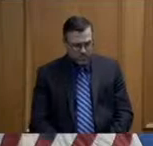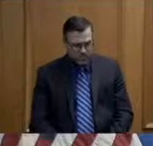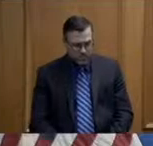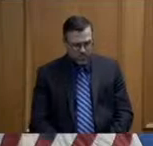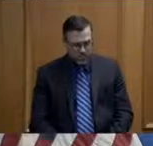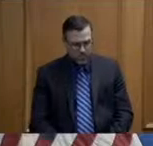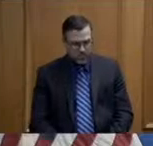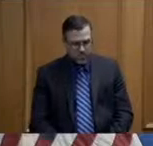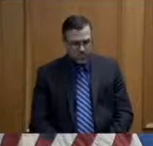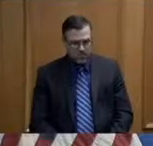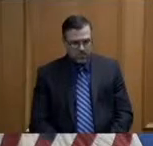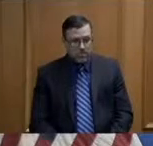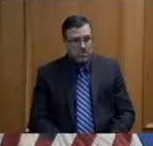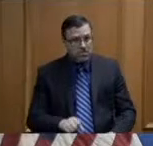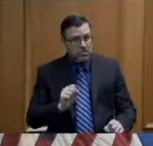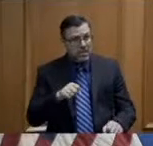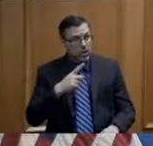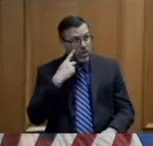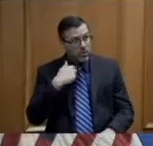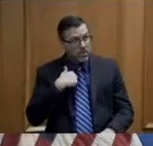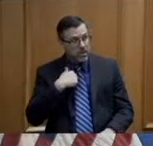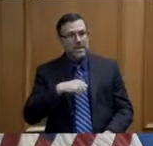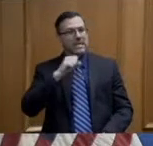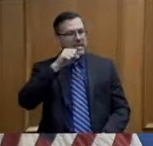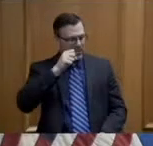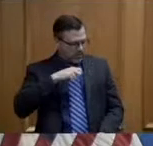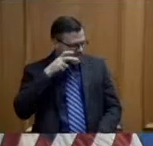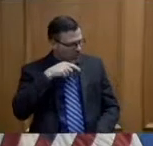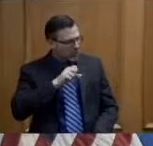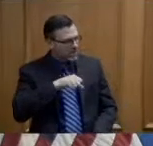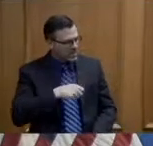We lost Hello? Sergio. Can you hear me? Yes, sir, we can, Sergio.